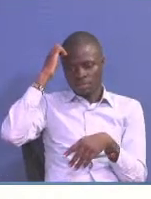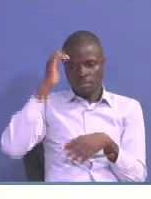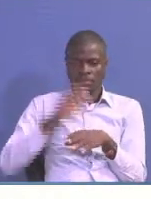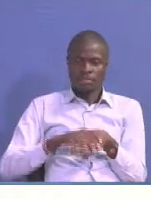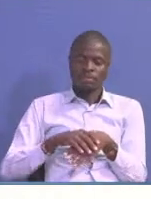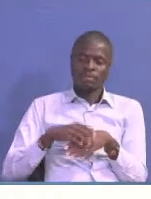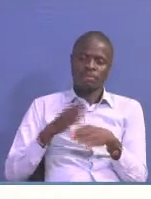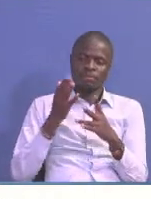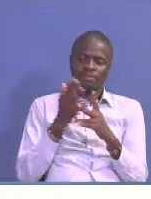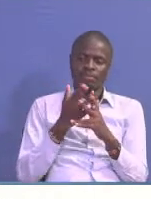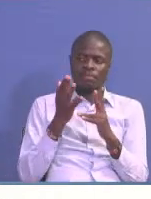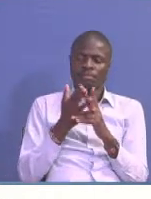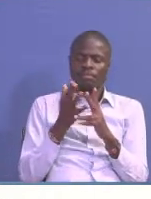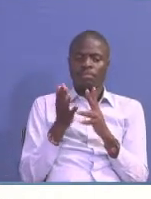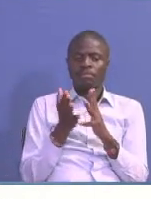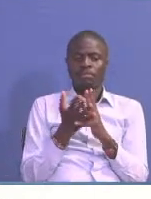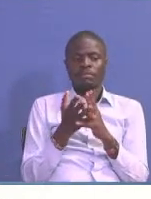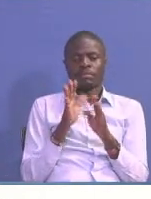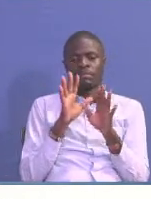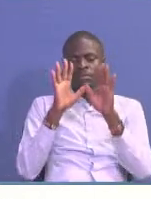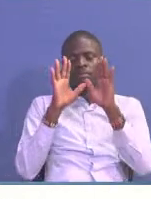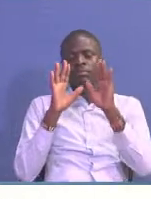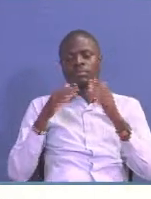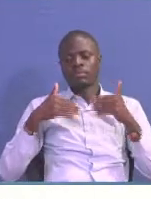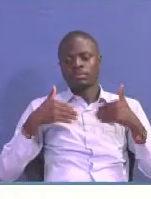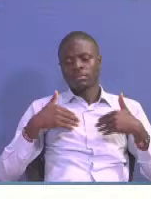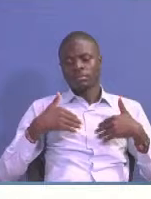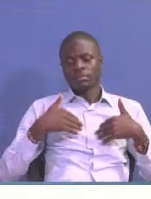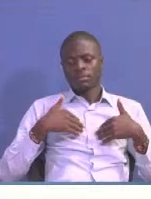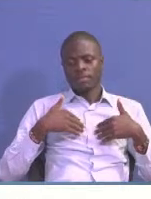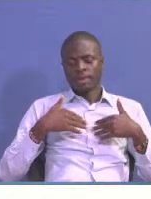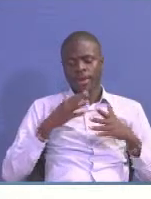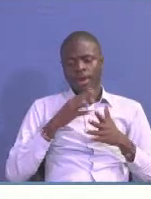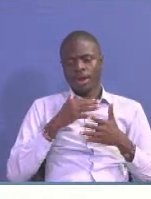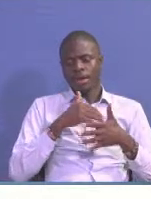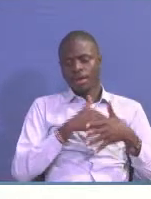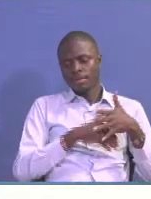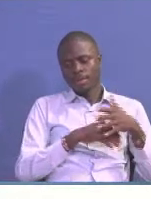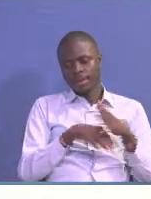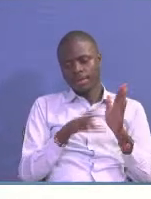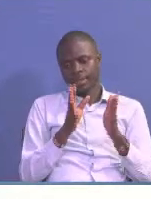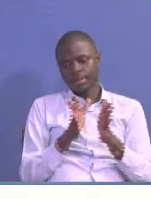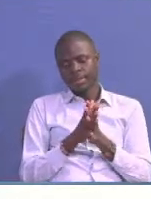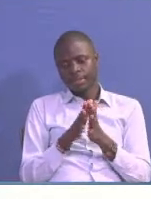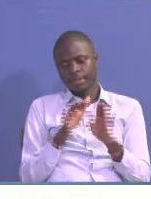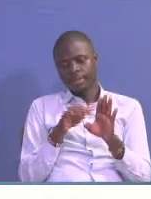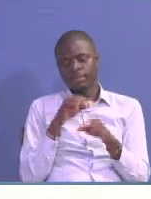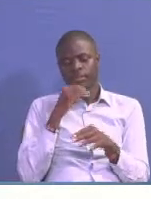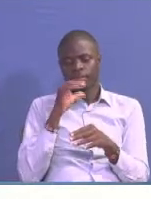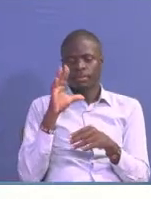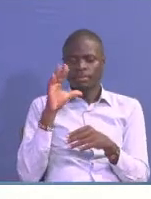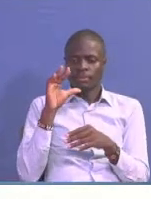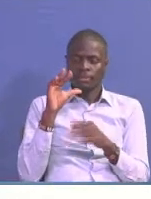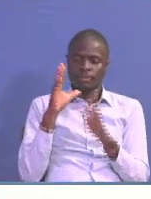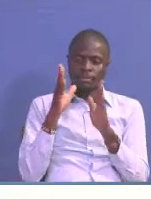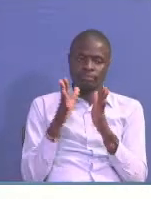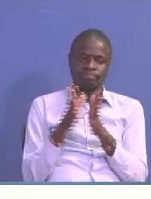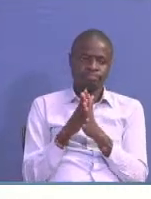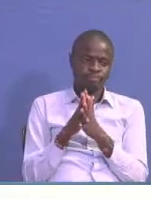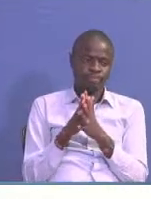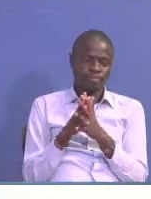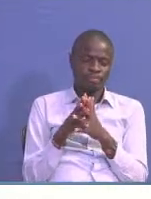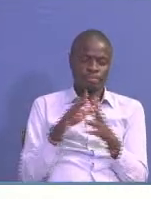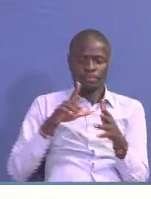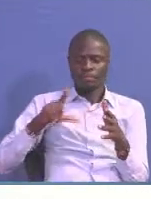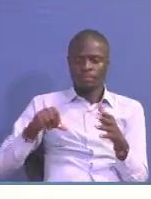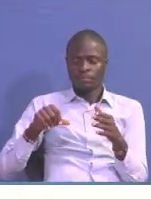also among the key stakeholders that have been termed by Ambassador Dr. Francis Muthaura in his public lecture. And also